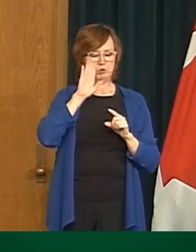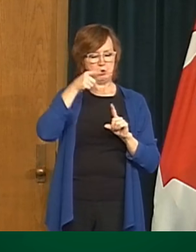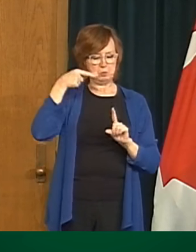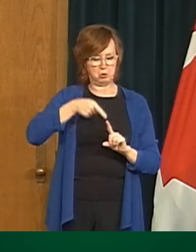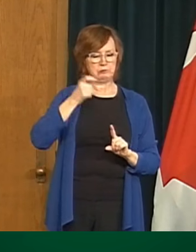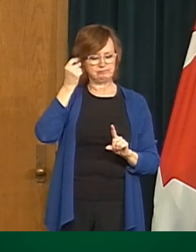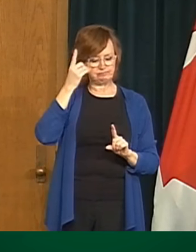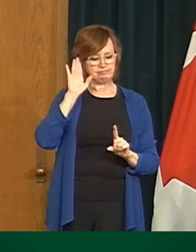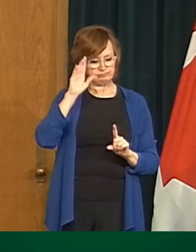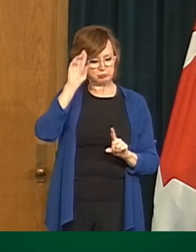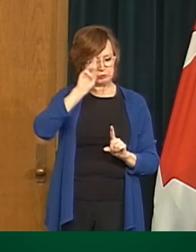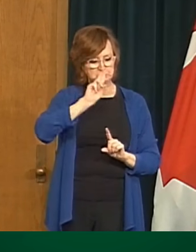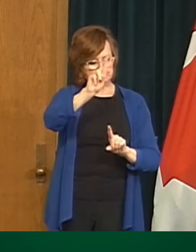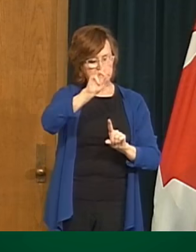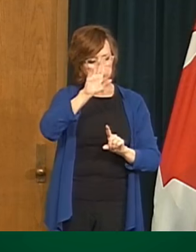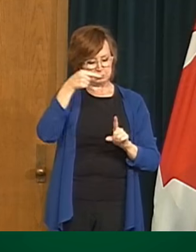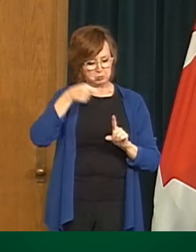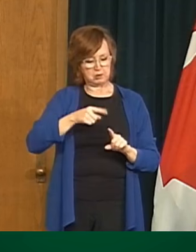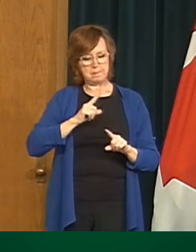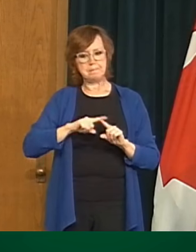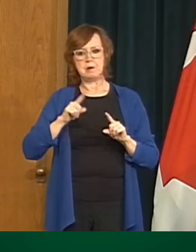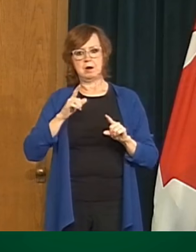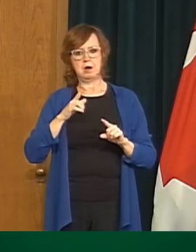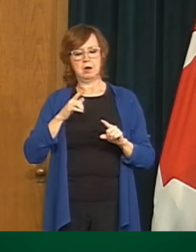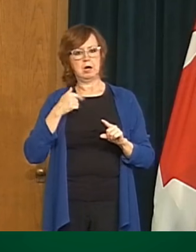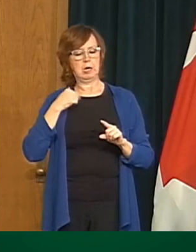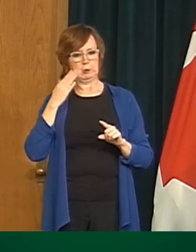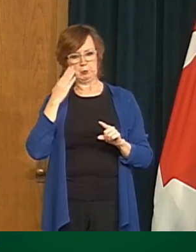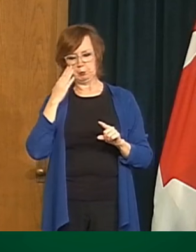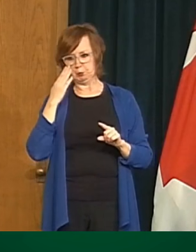of the matter is I think the people of this province have had